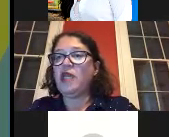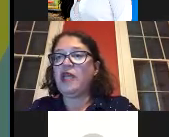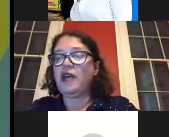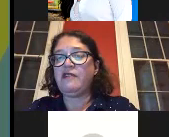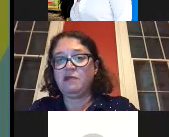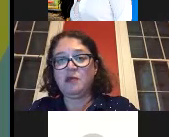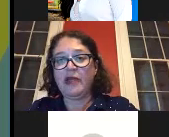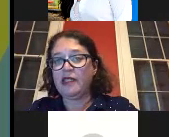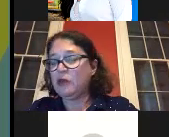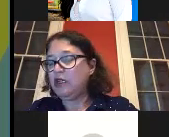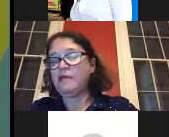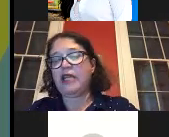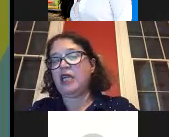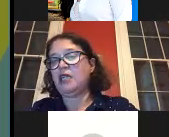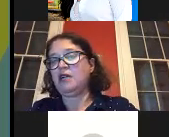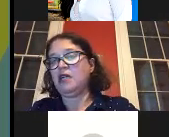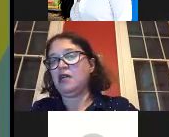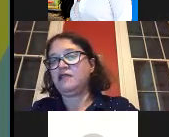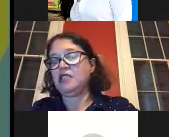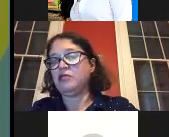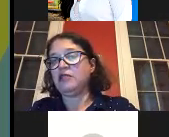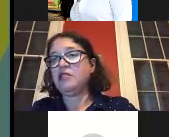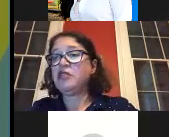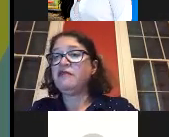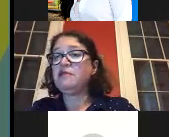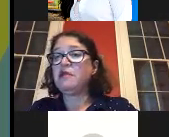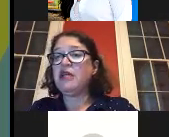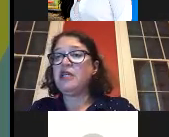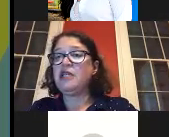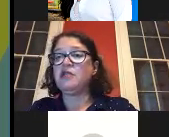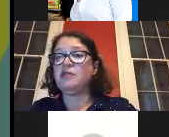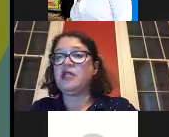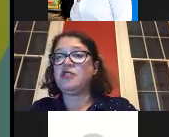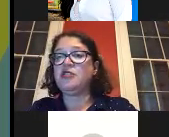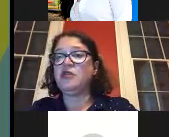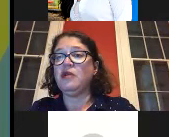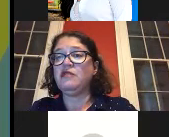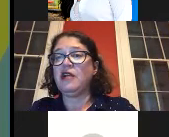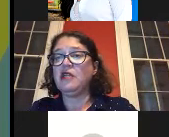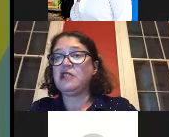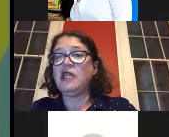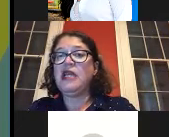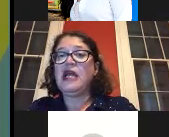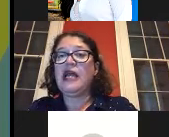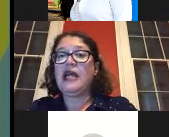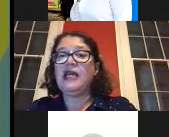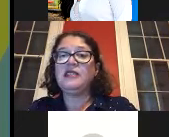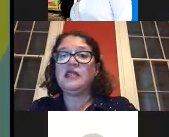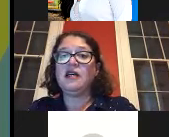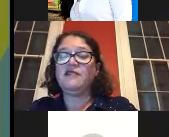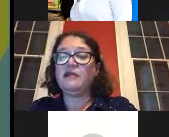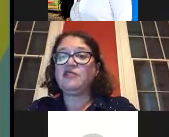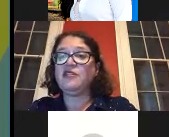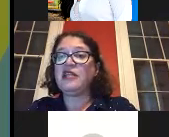What we have implemented and what all Medicaid offices around the country have implemented in response to coronavirus